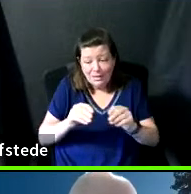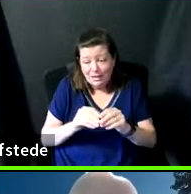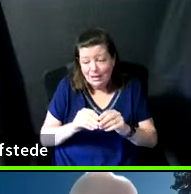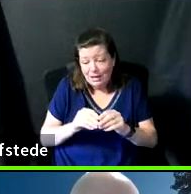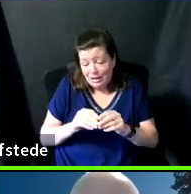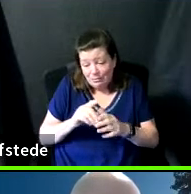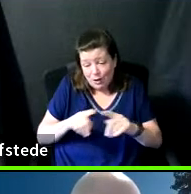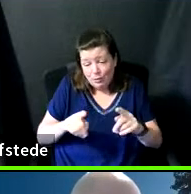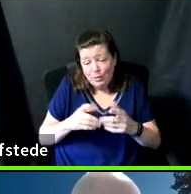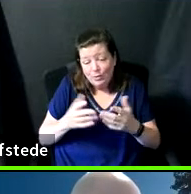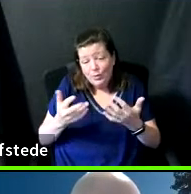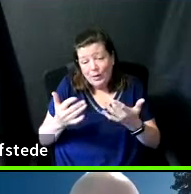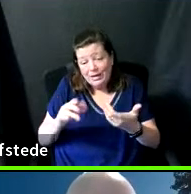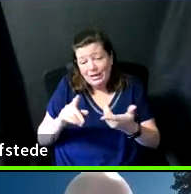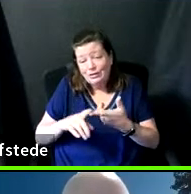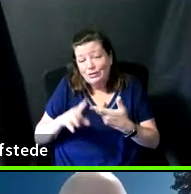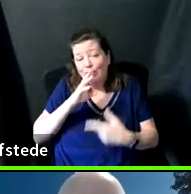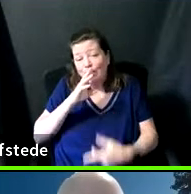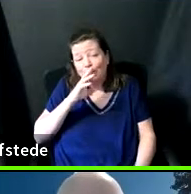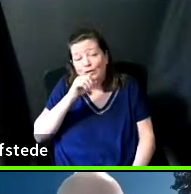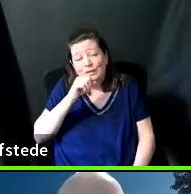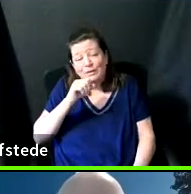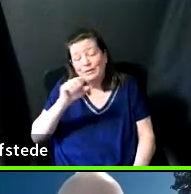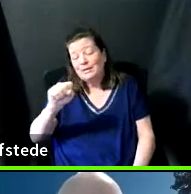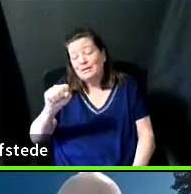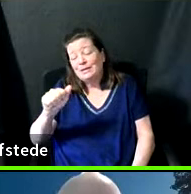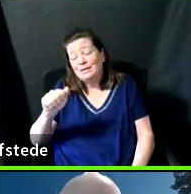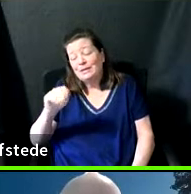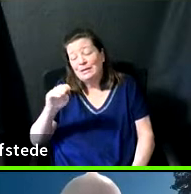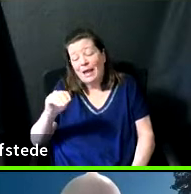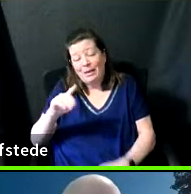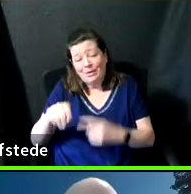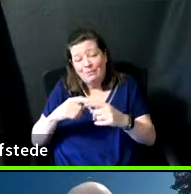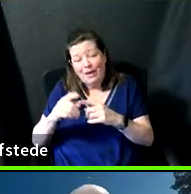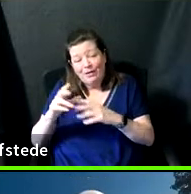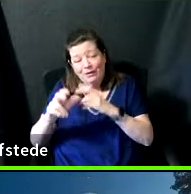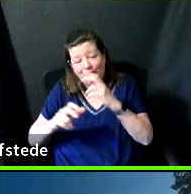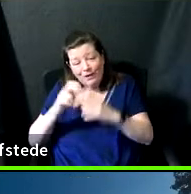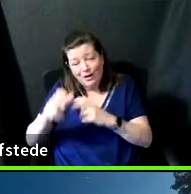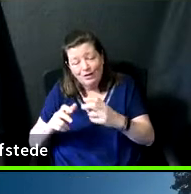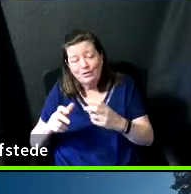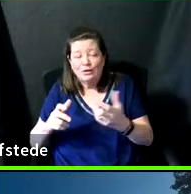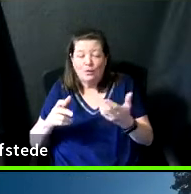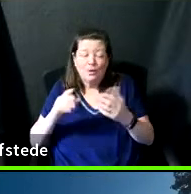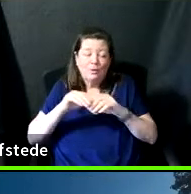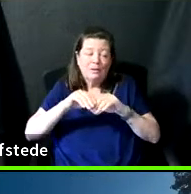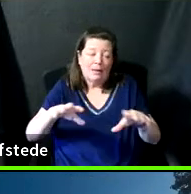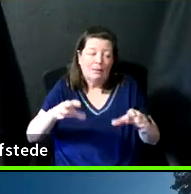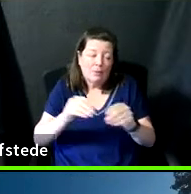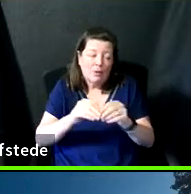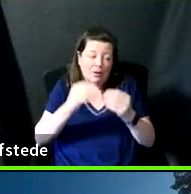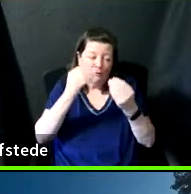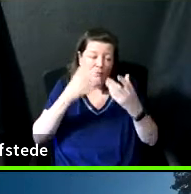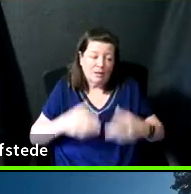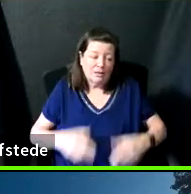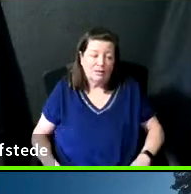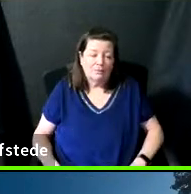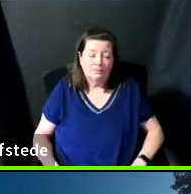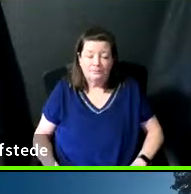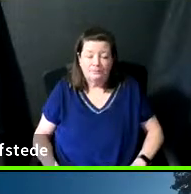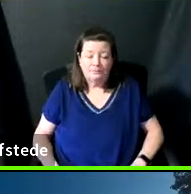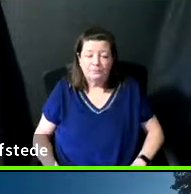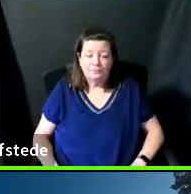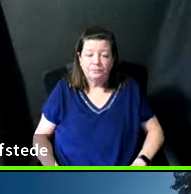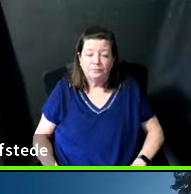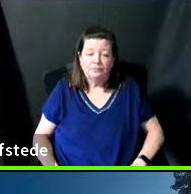the fair. So we'll get more information out to folks. Lynn? I also thought